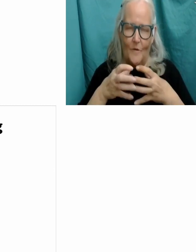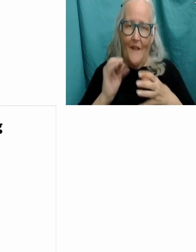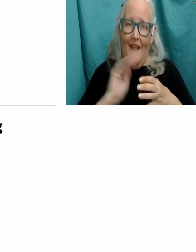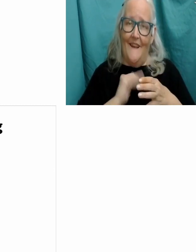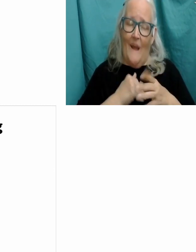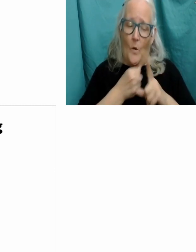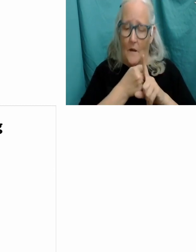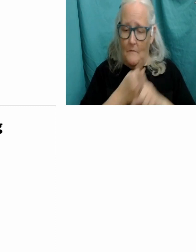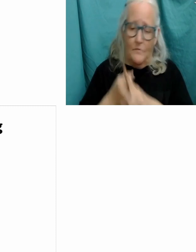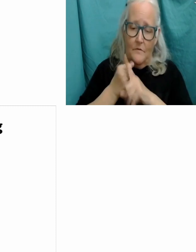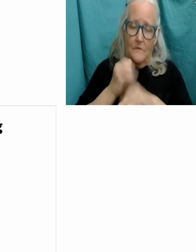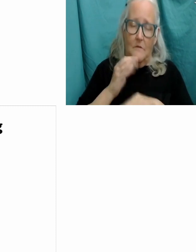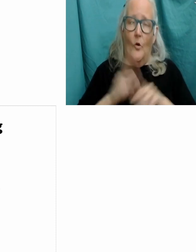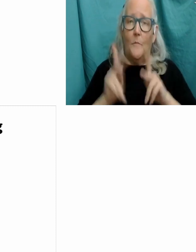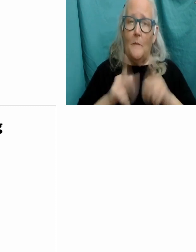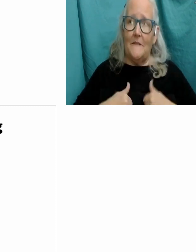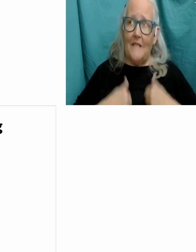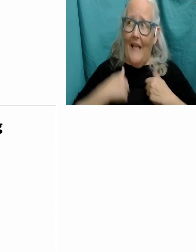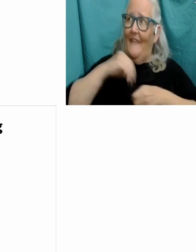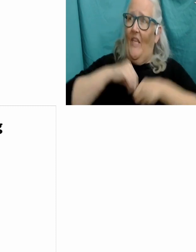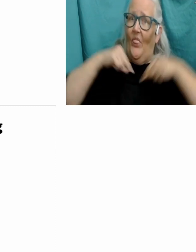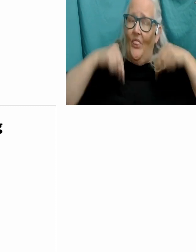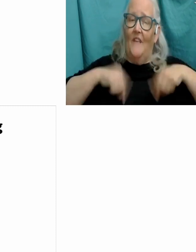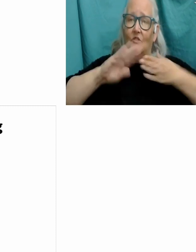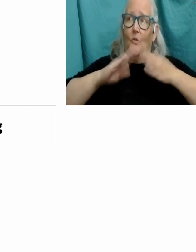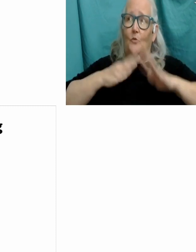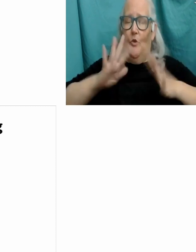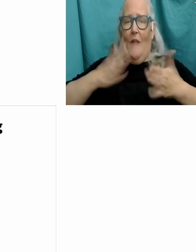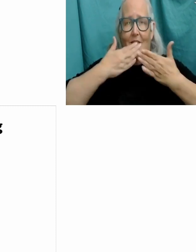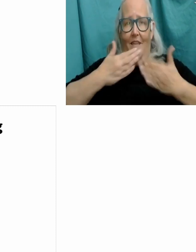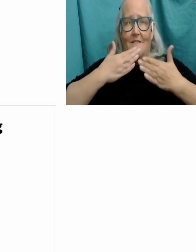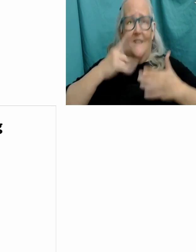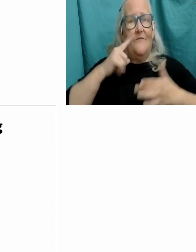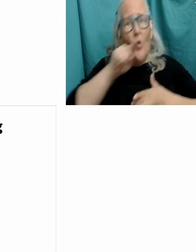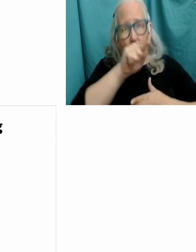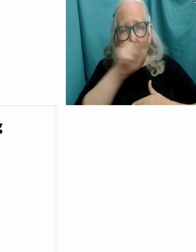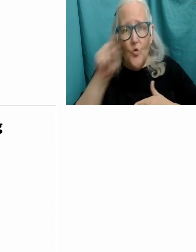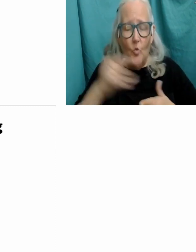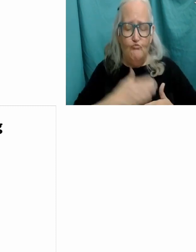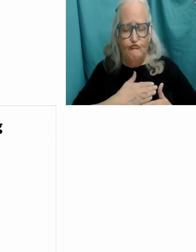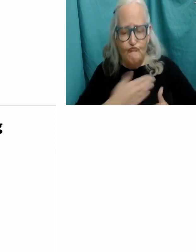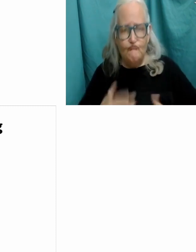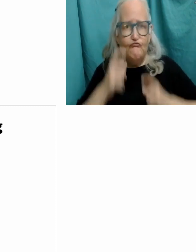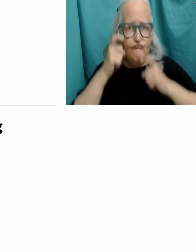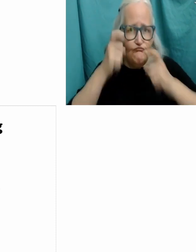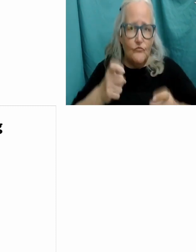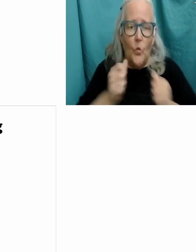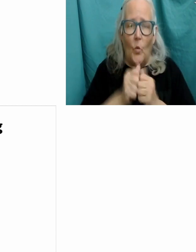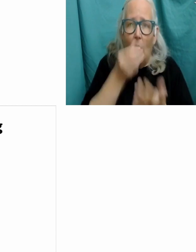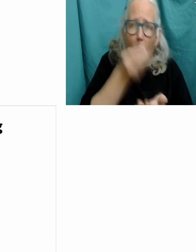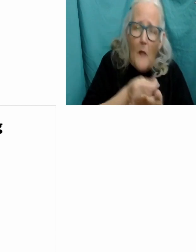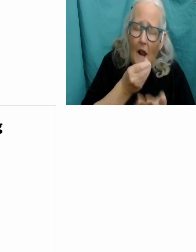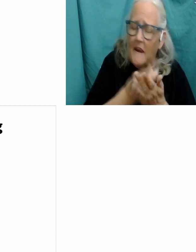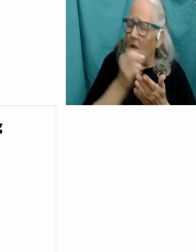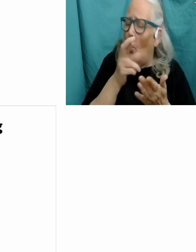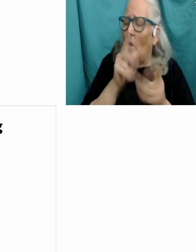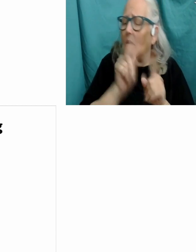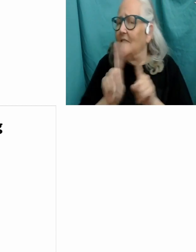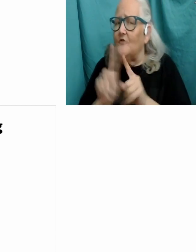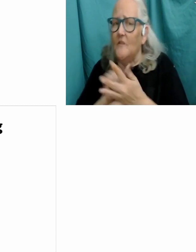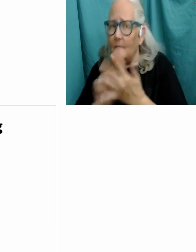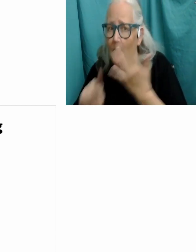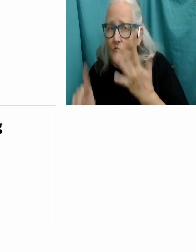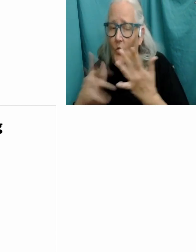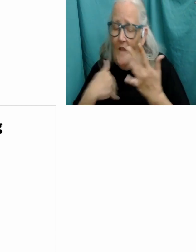are possible through your generosity, financially and otherwise. The many gifts we give and